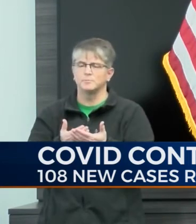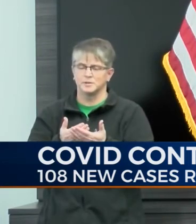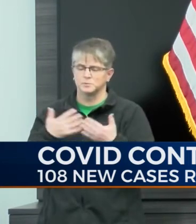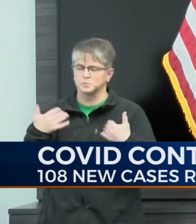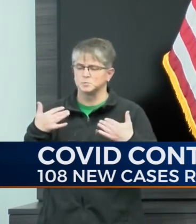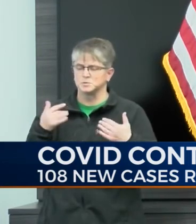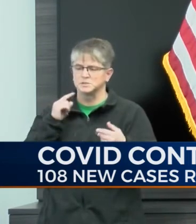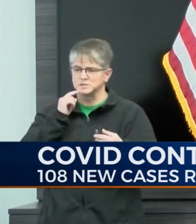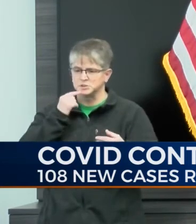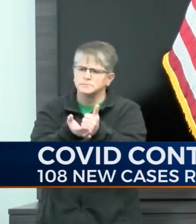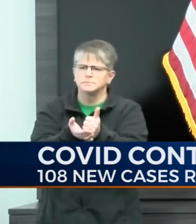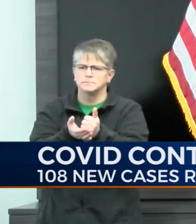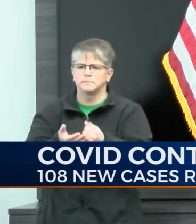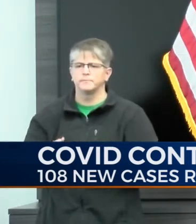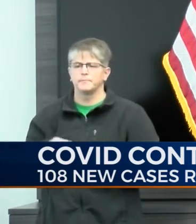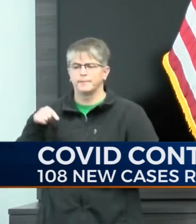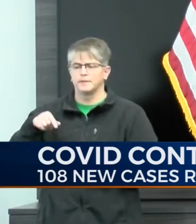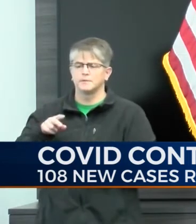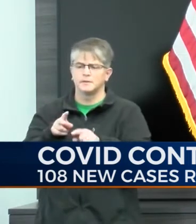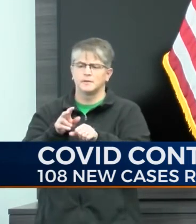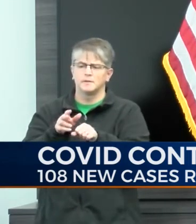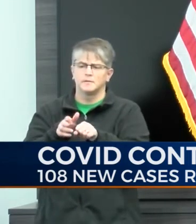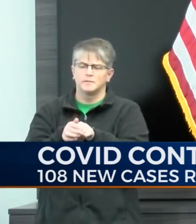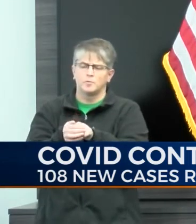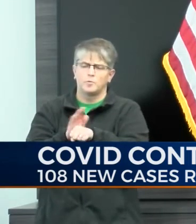I said, will be taken.